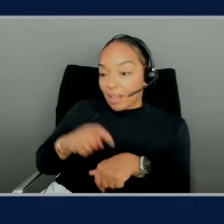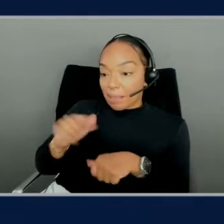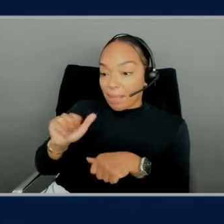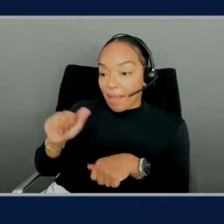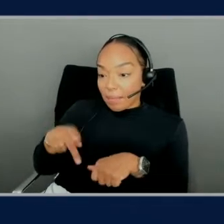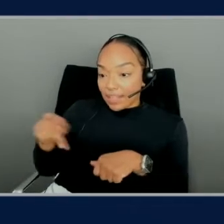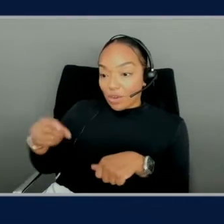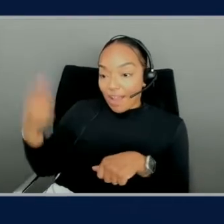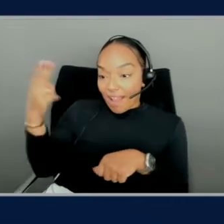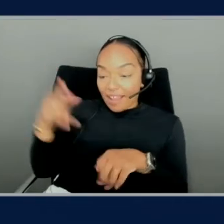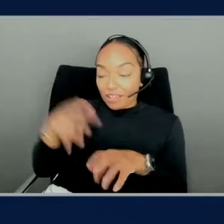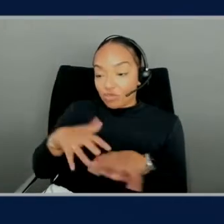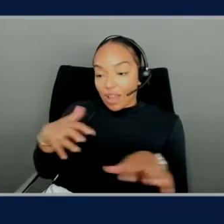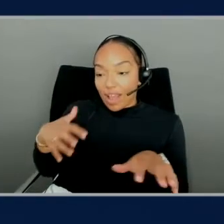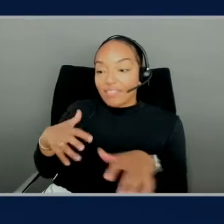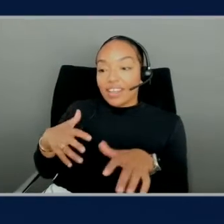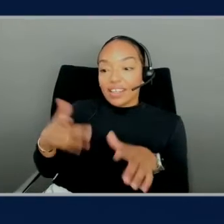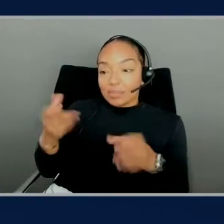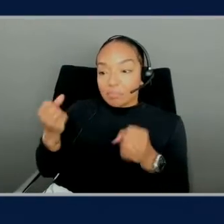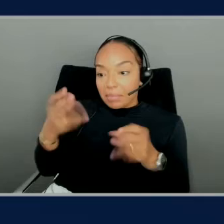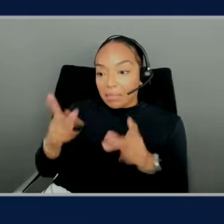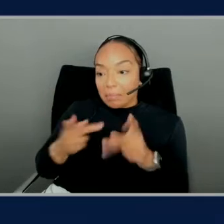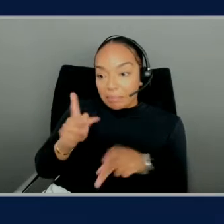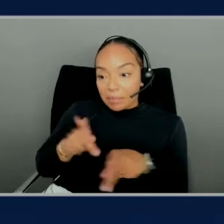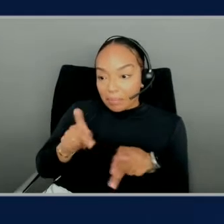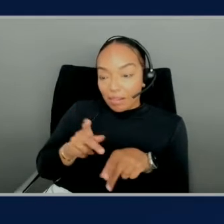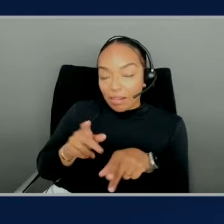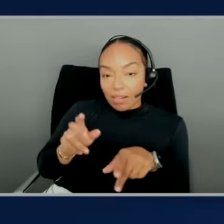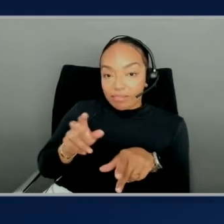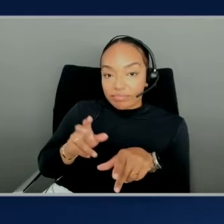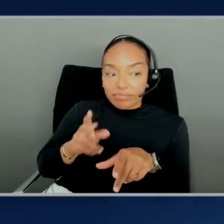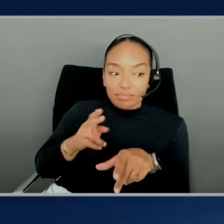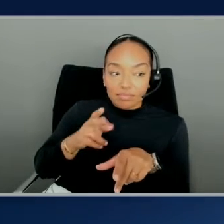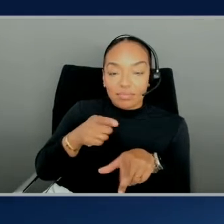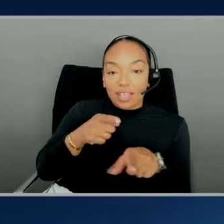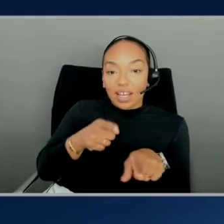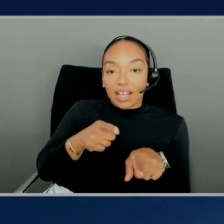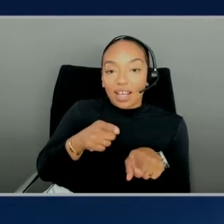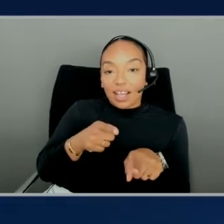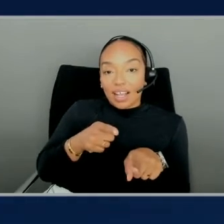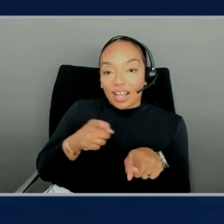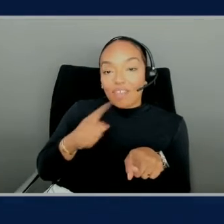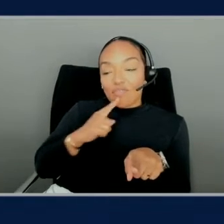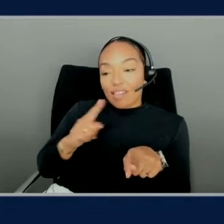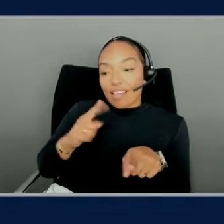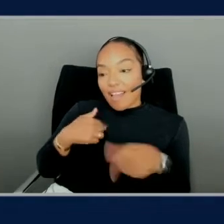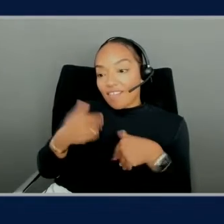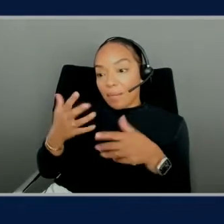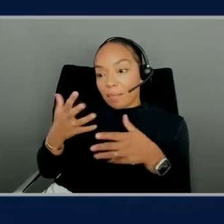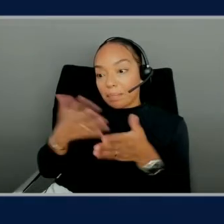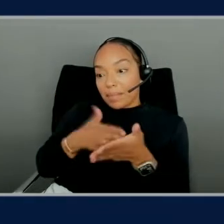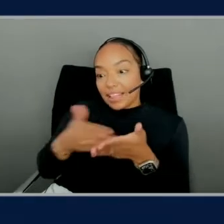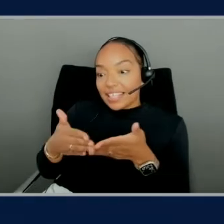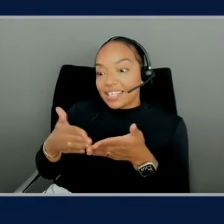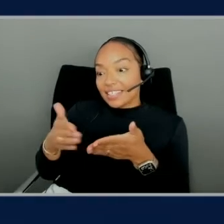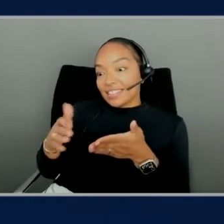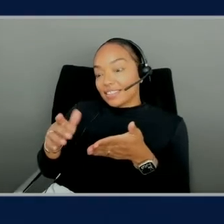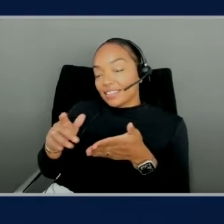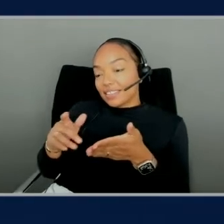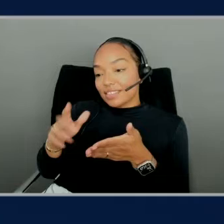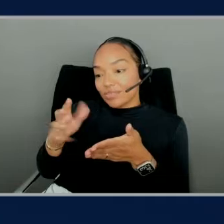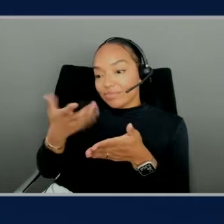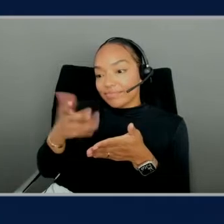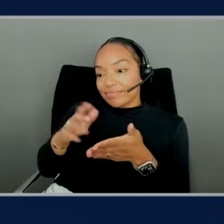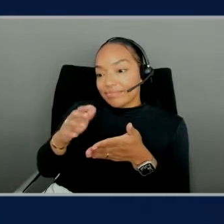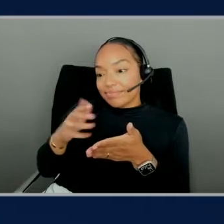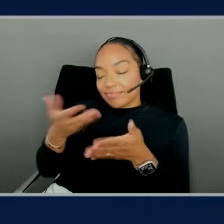like a fraud detection use case, right? In that case, you have millions of transactions per day, and you want to optimize for throughput. So the target